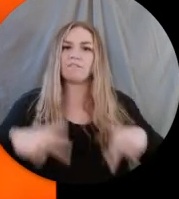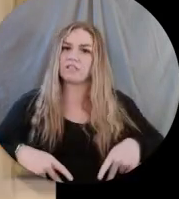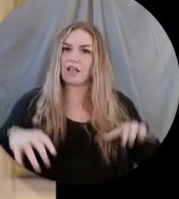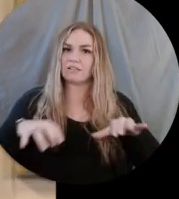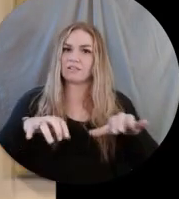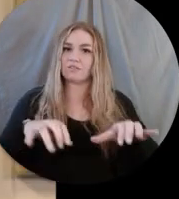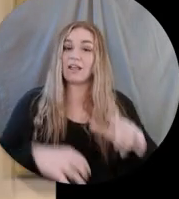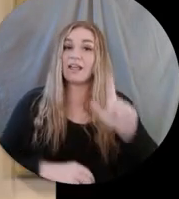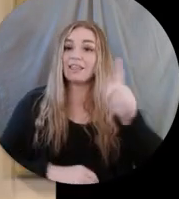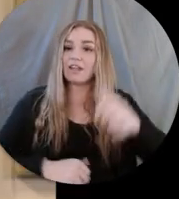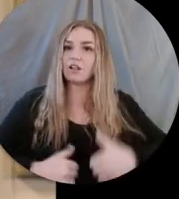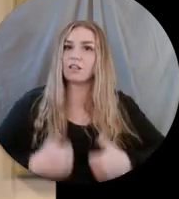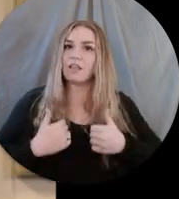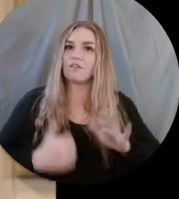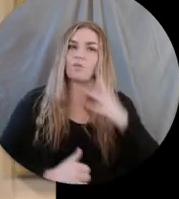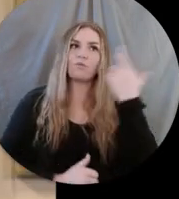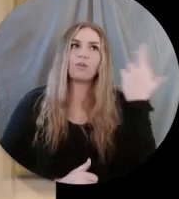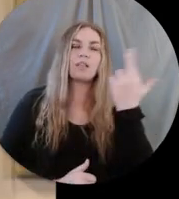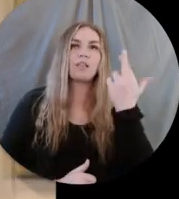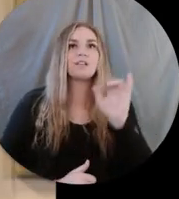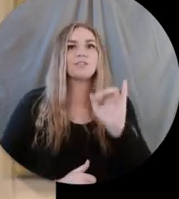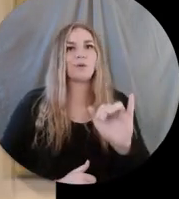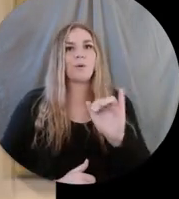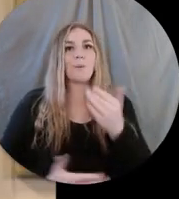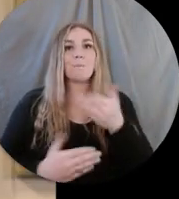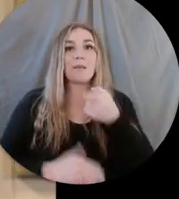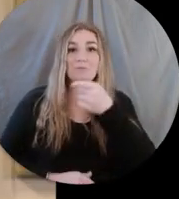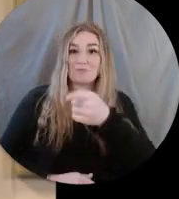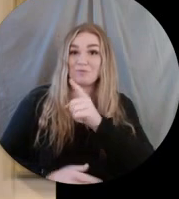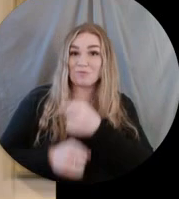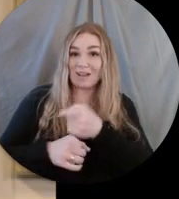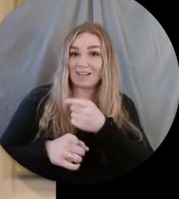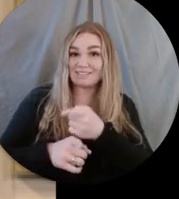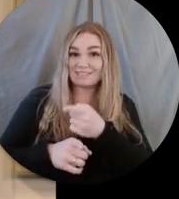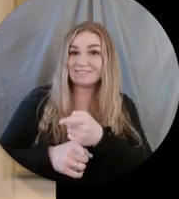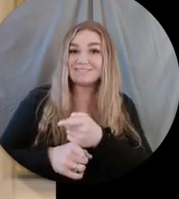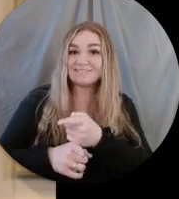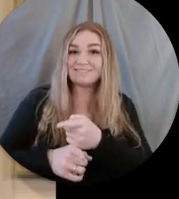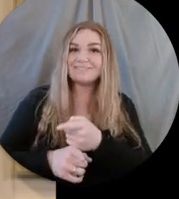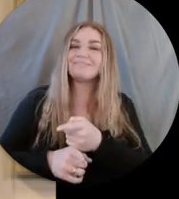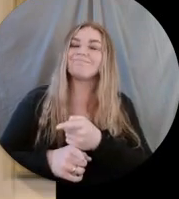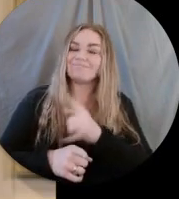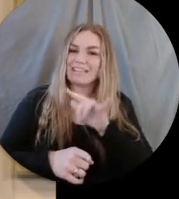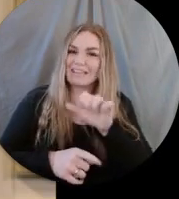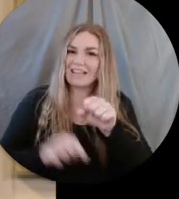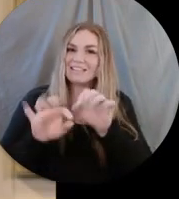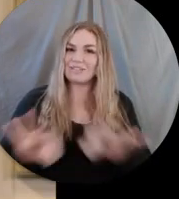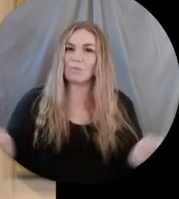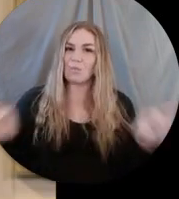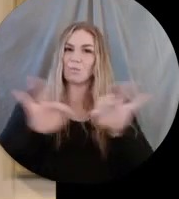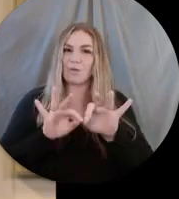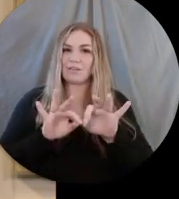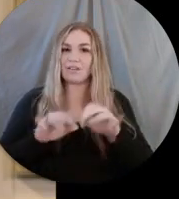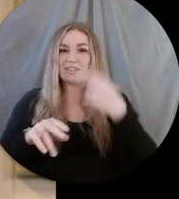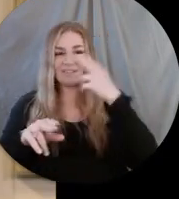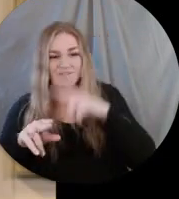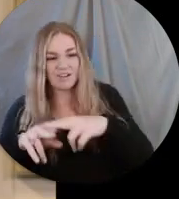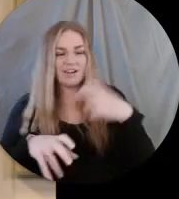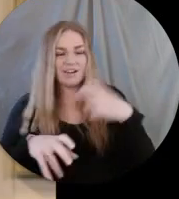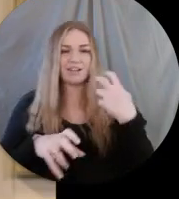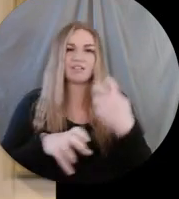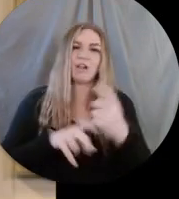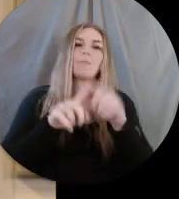on in life, you'll realize, well, maybe she was right. And it is worth it. It's fun. It's hard. But